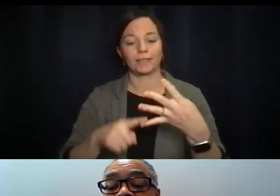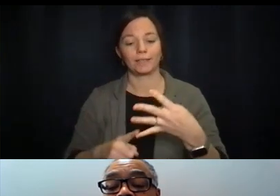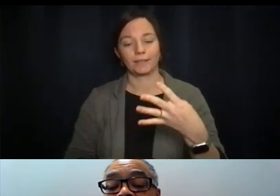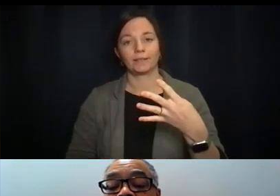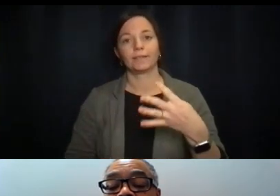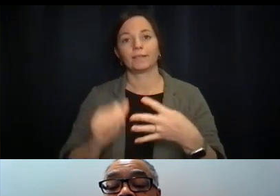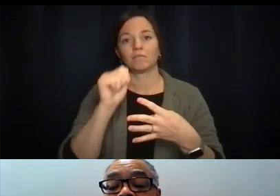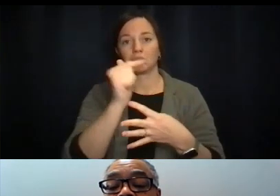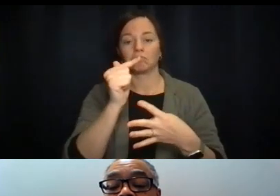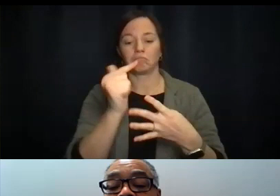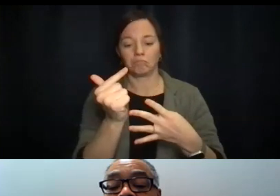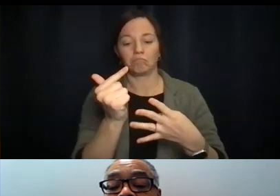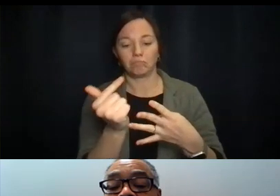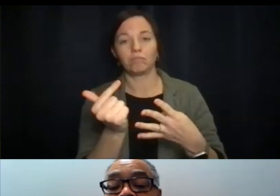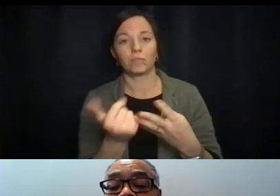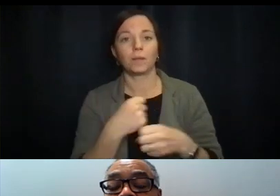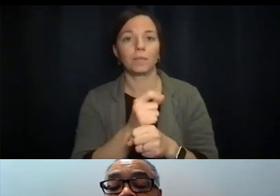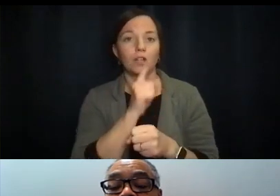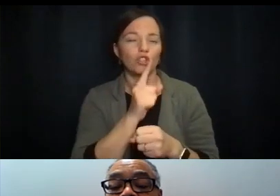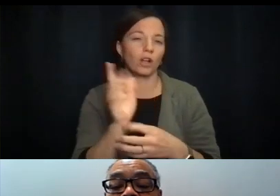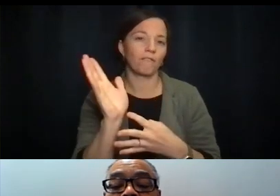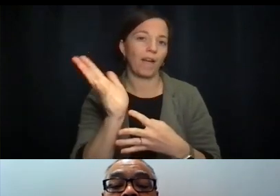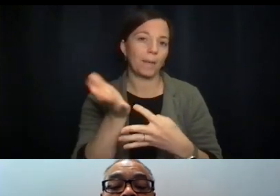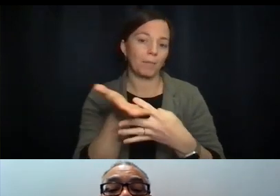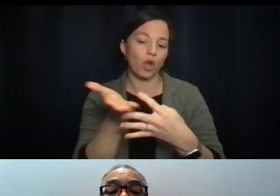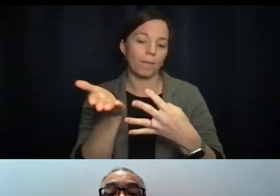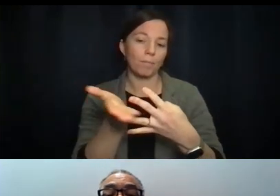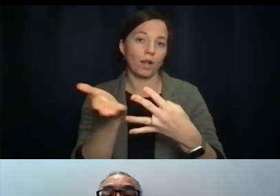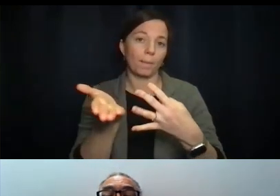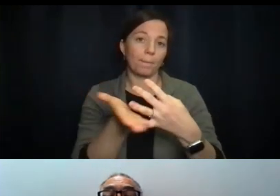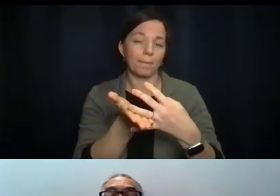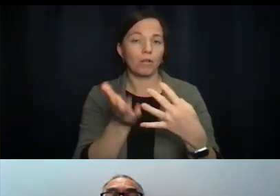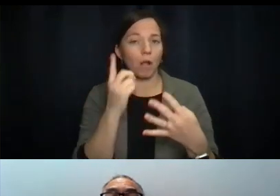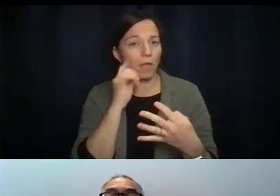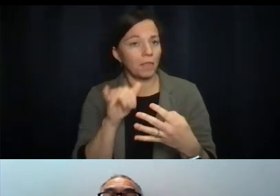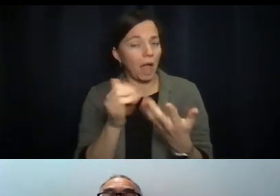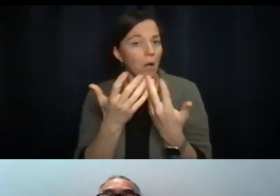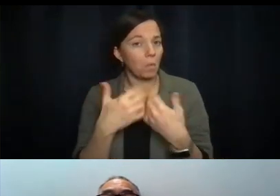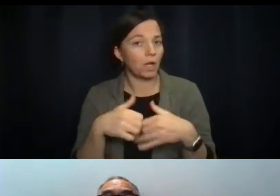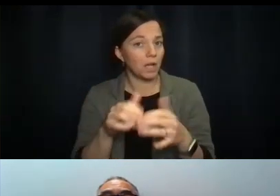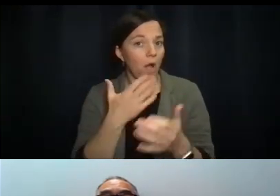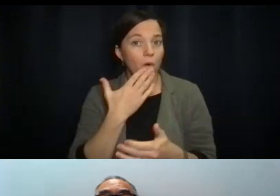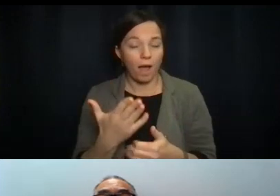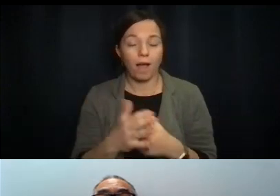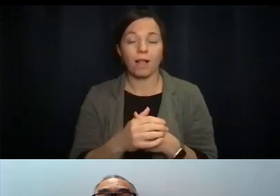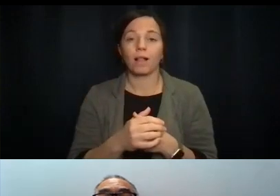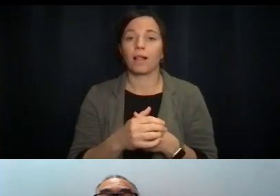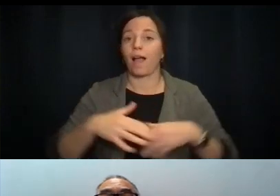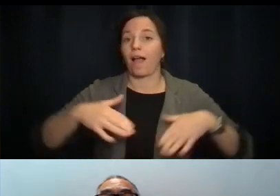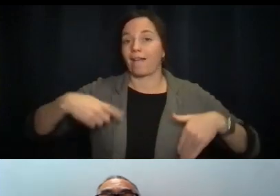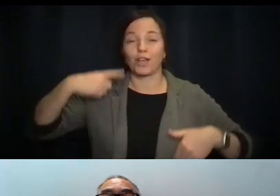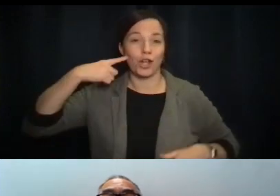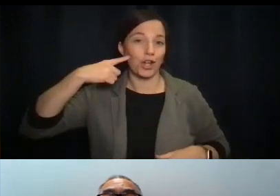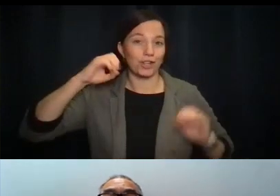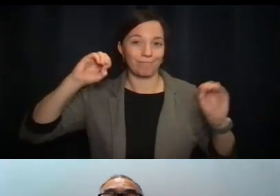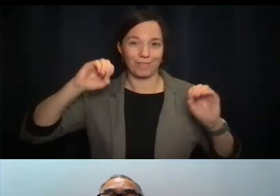back. We make sure that we have, you know, five minute breaks in between. So I think that worked well. I haven't heard